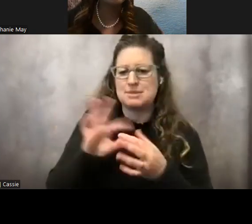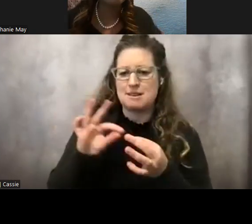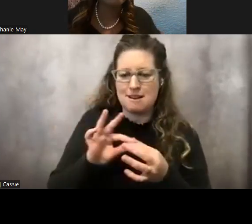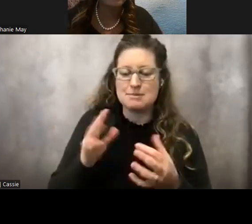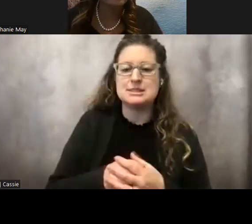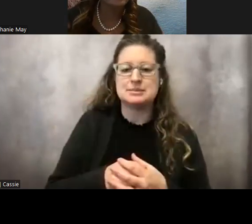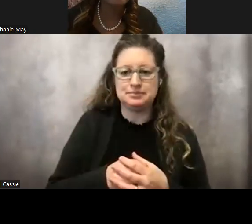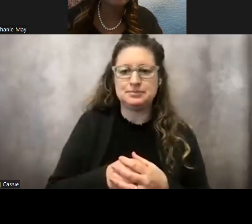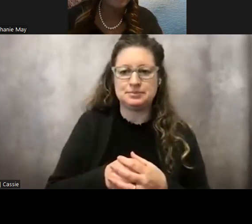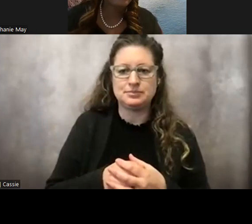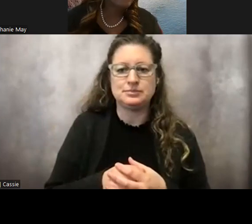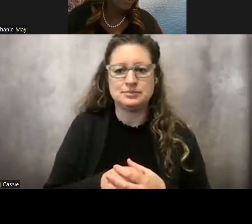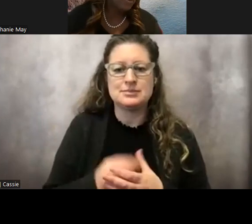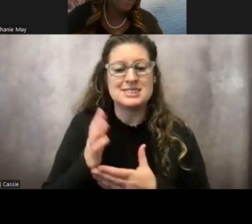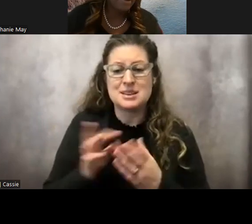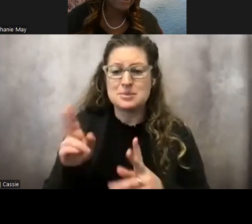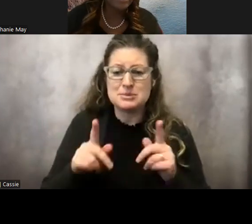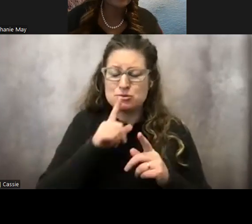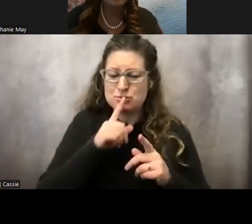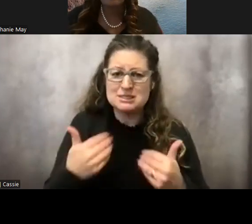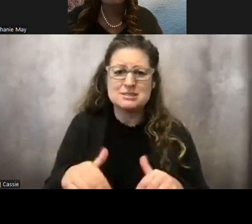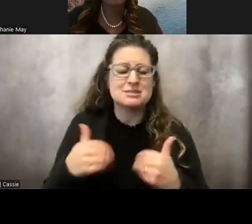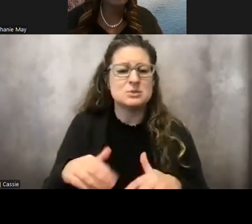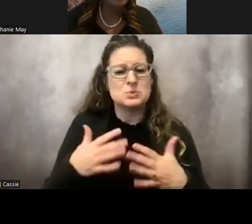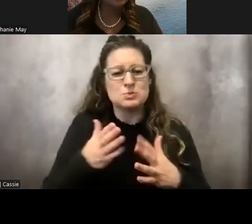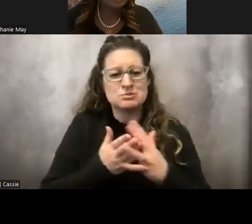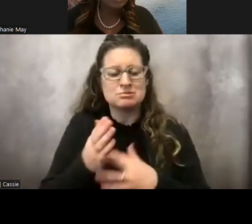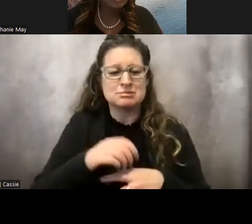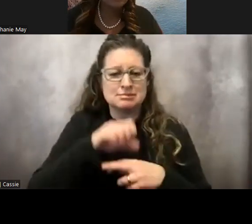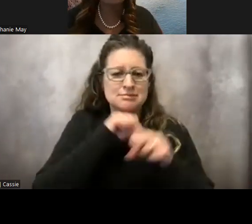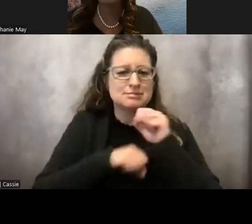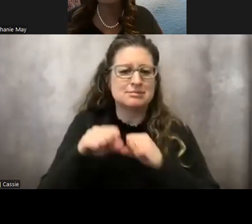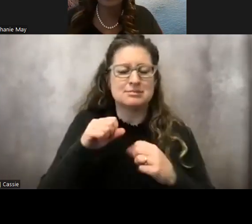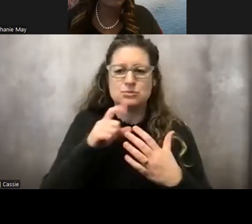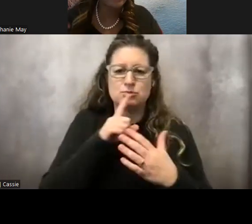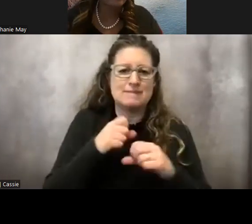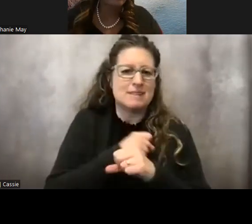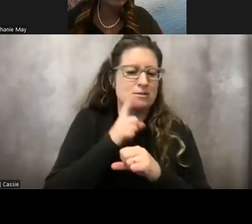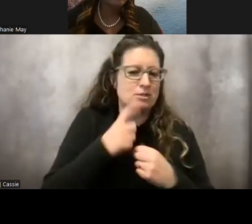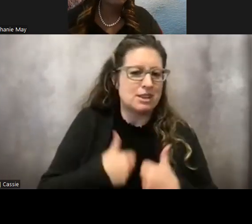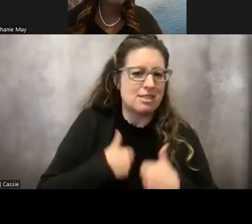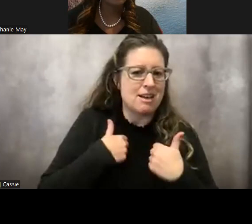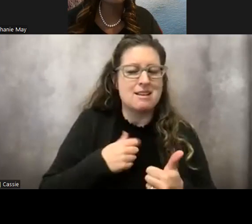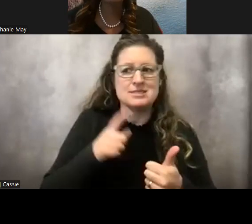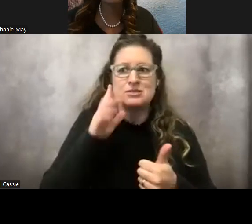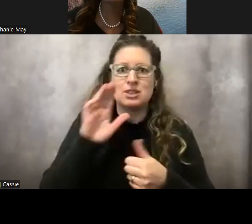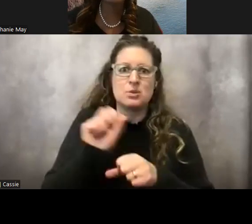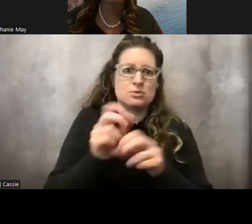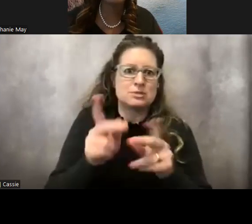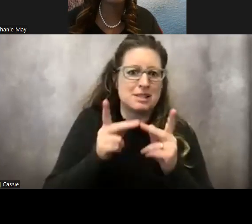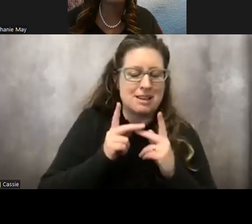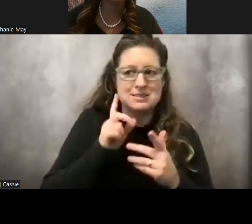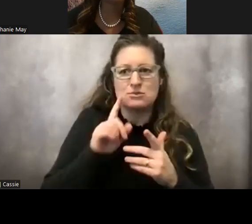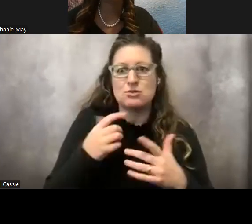brink. They're in the battle of their lives for their families, for their institutions, for their own health, for their wealth. We